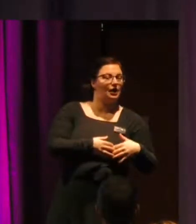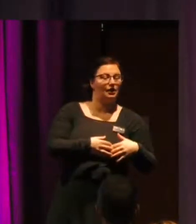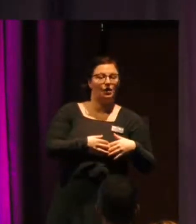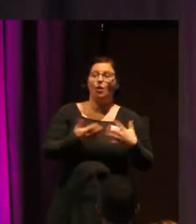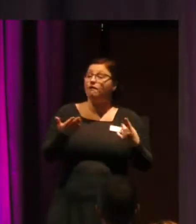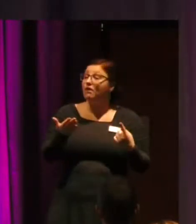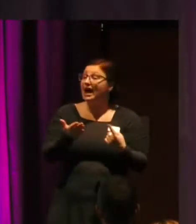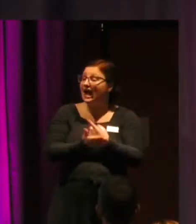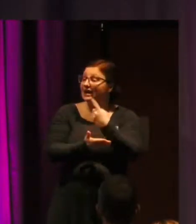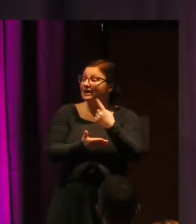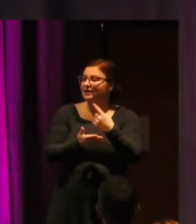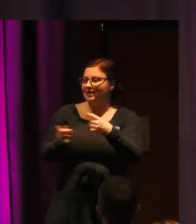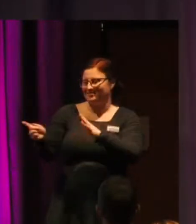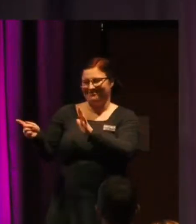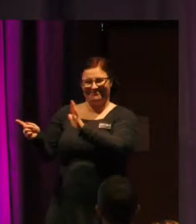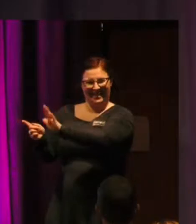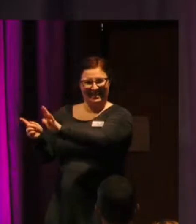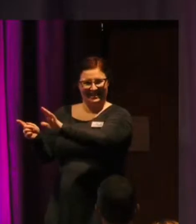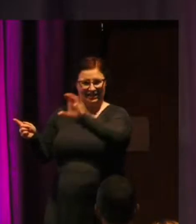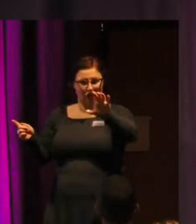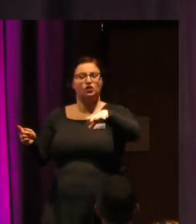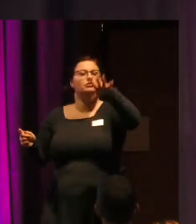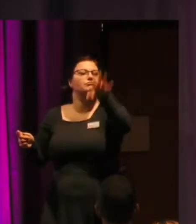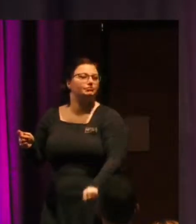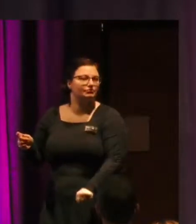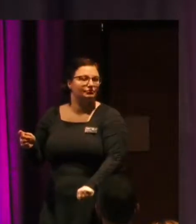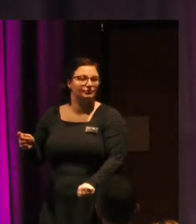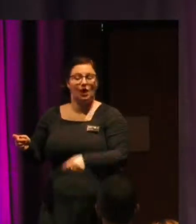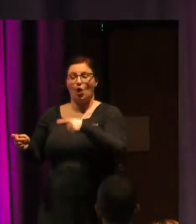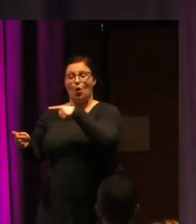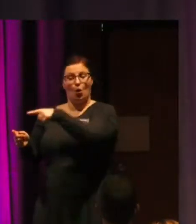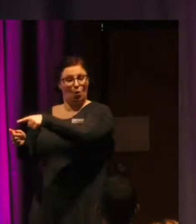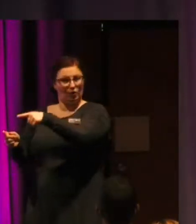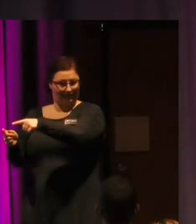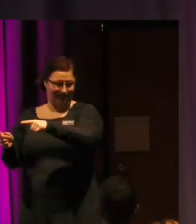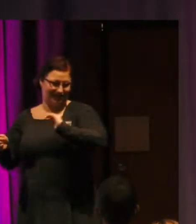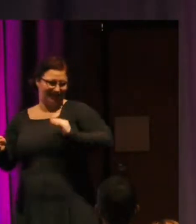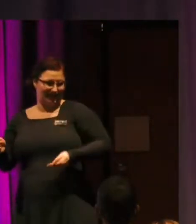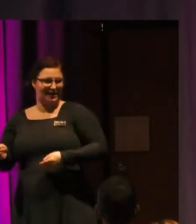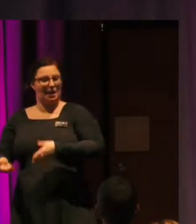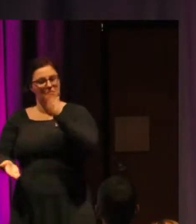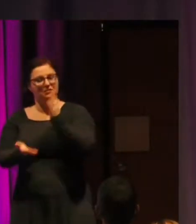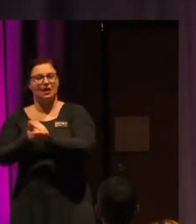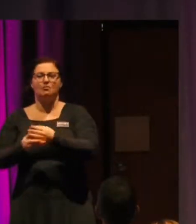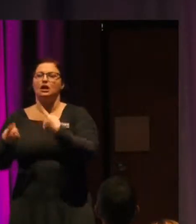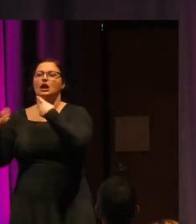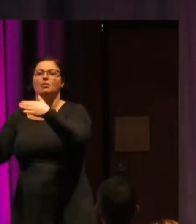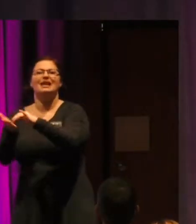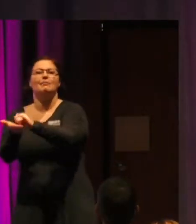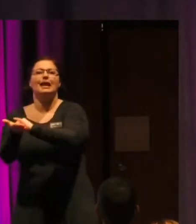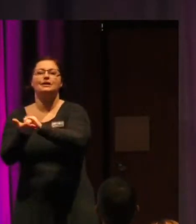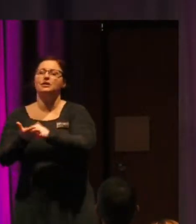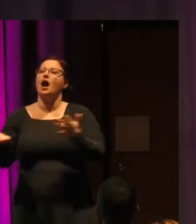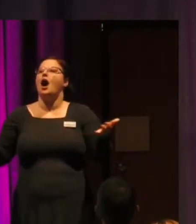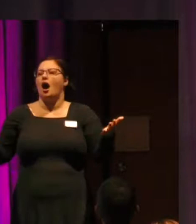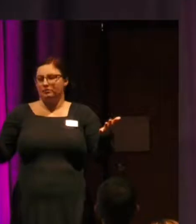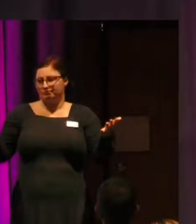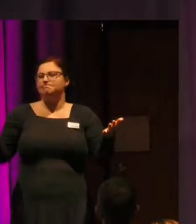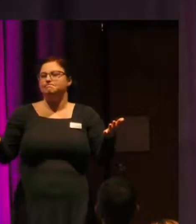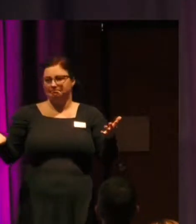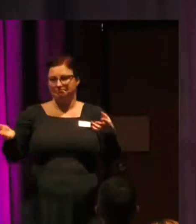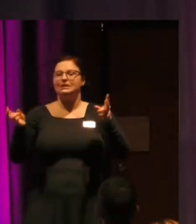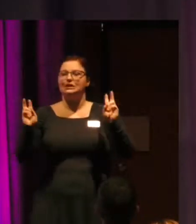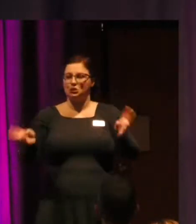when her particular status was taken down, she decided to go to the press saying that this is how